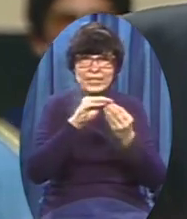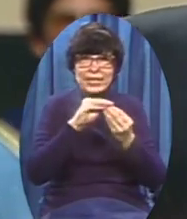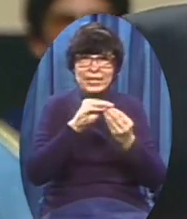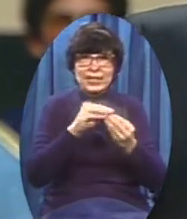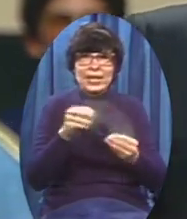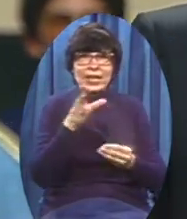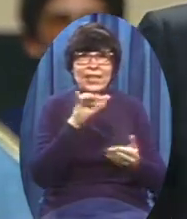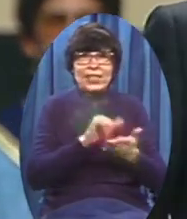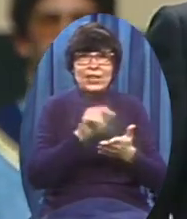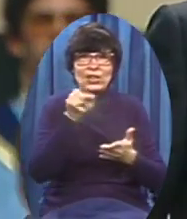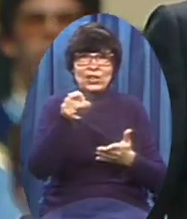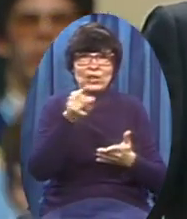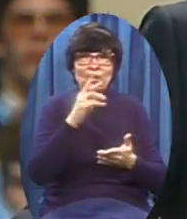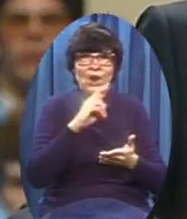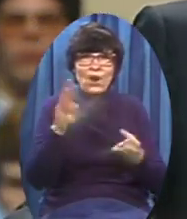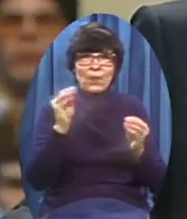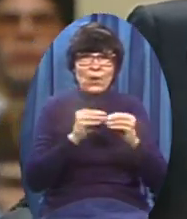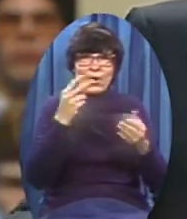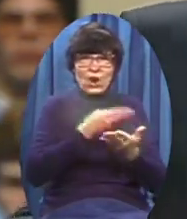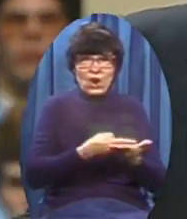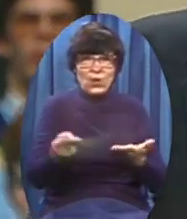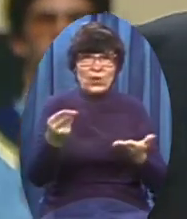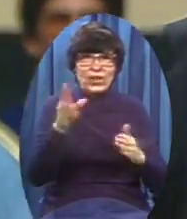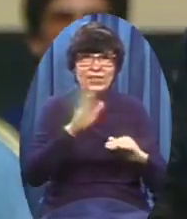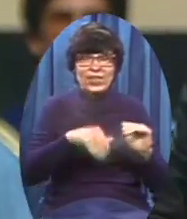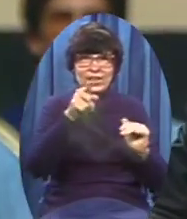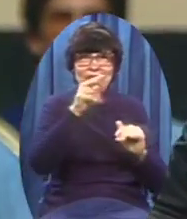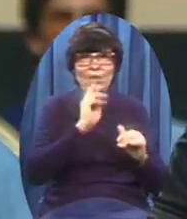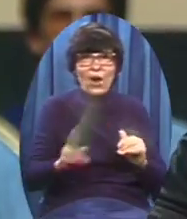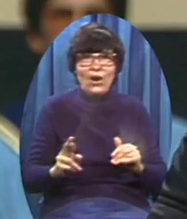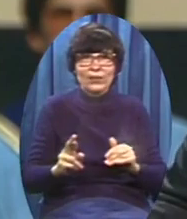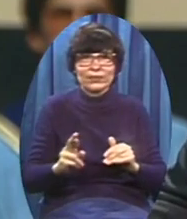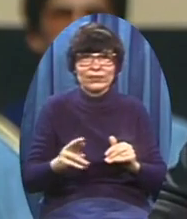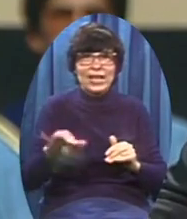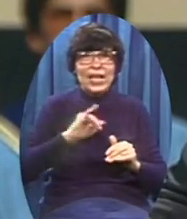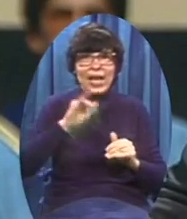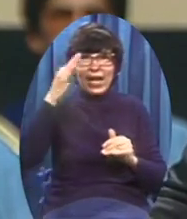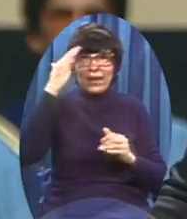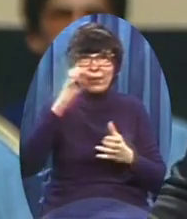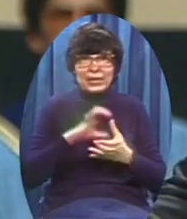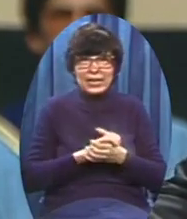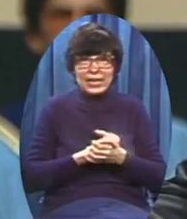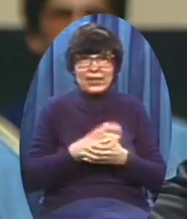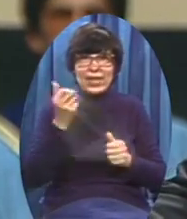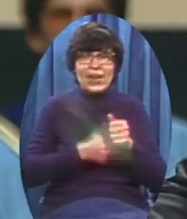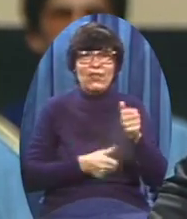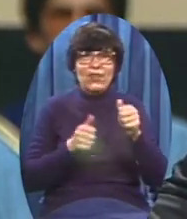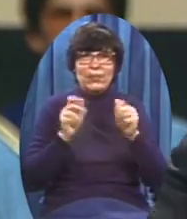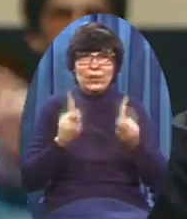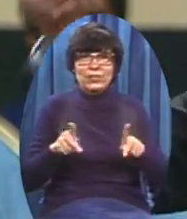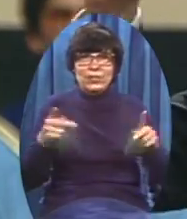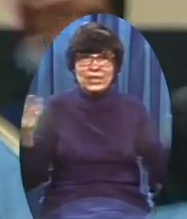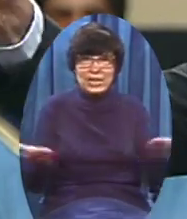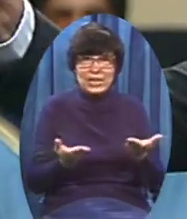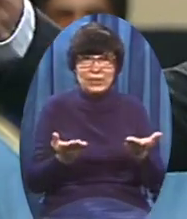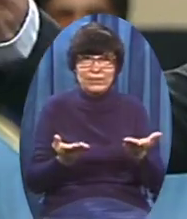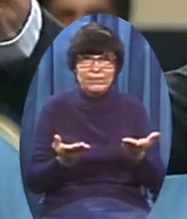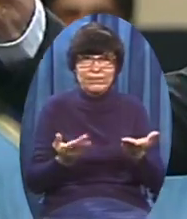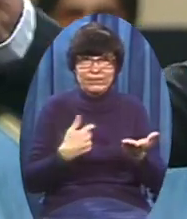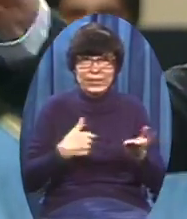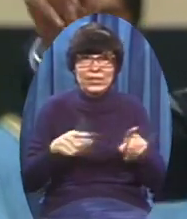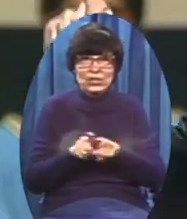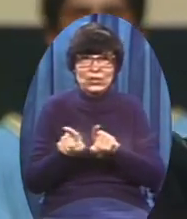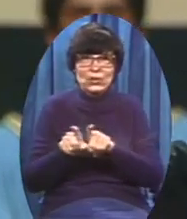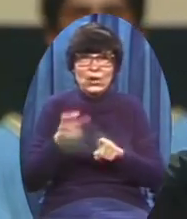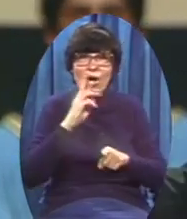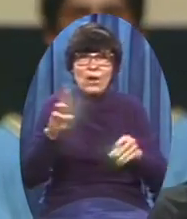more holier than you are. I firmly believe that every last one of us are more sinful